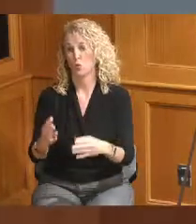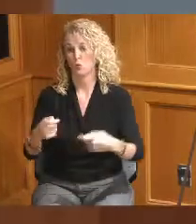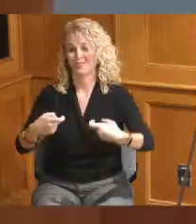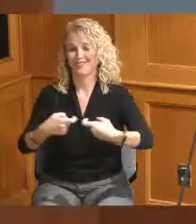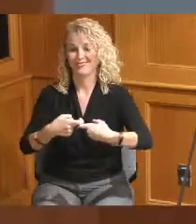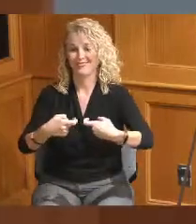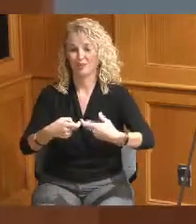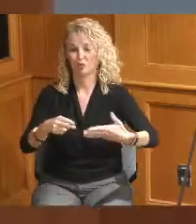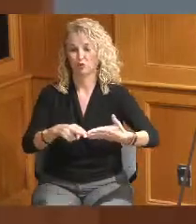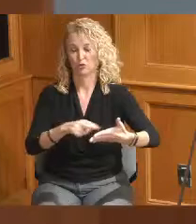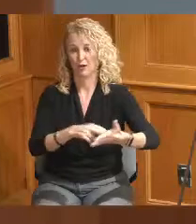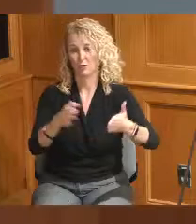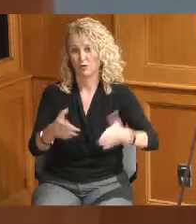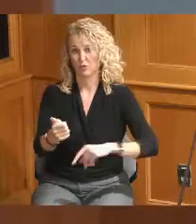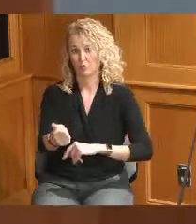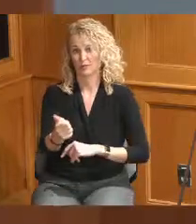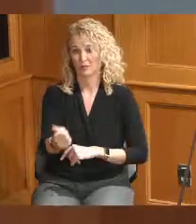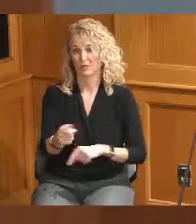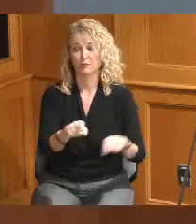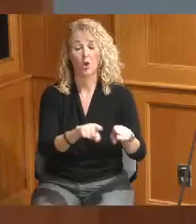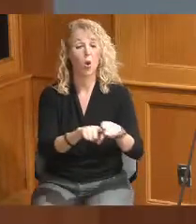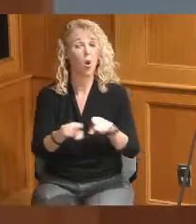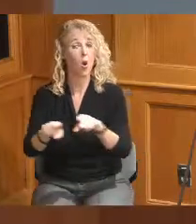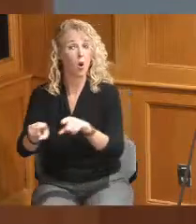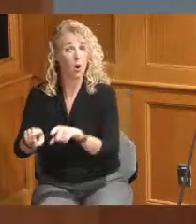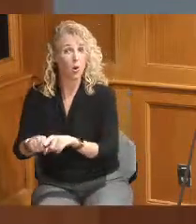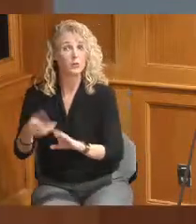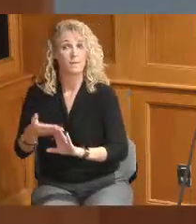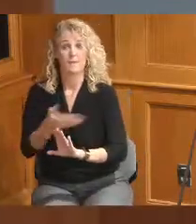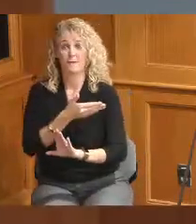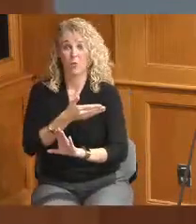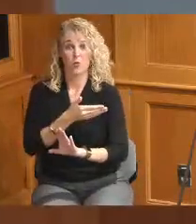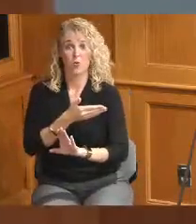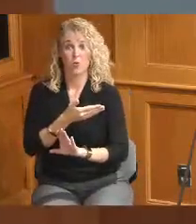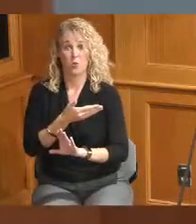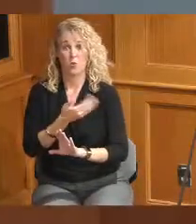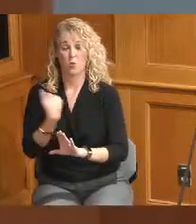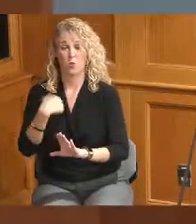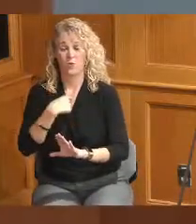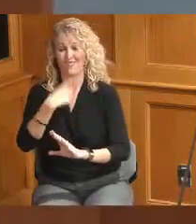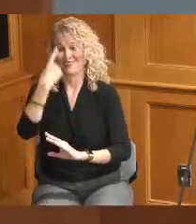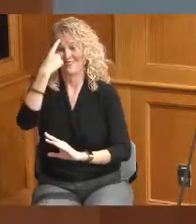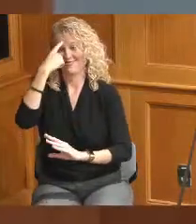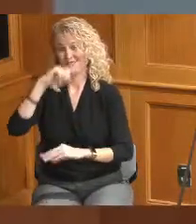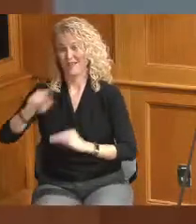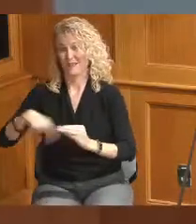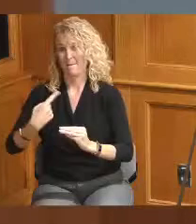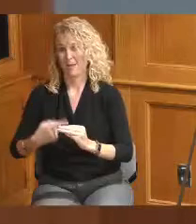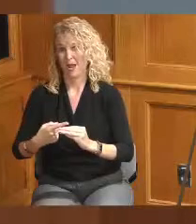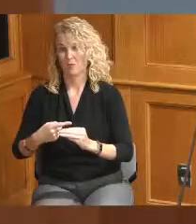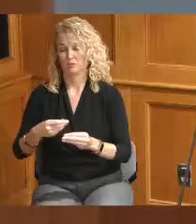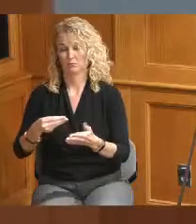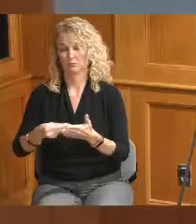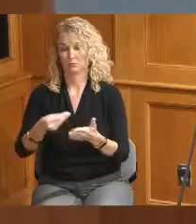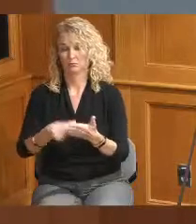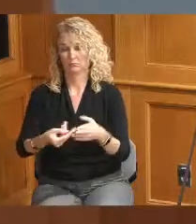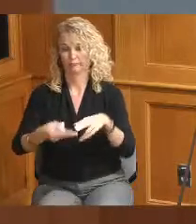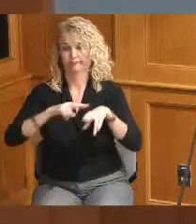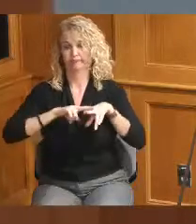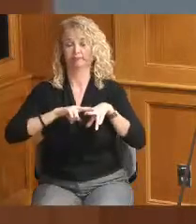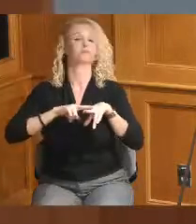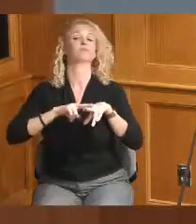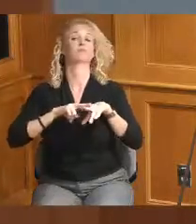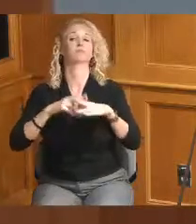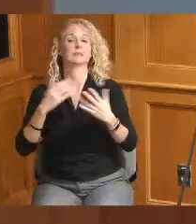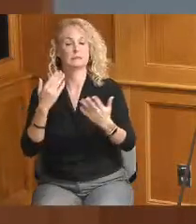contractors. And we also, before we ever entertain trying to secure a fee increase, which like